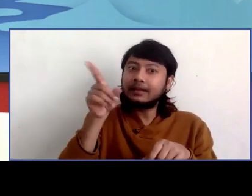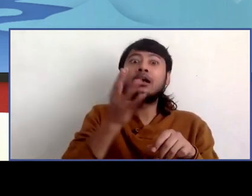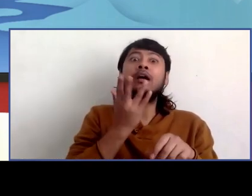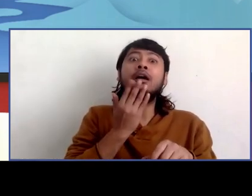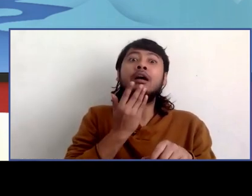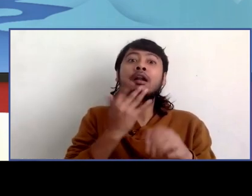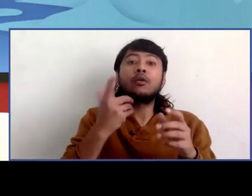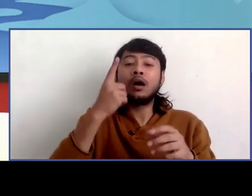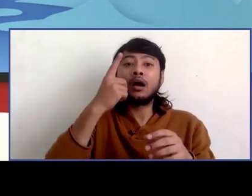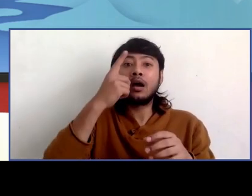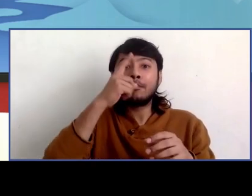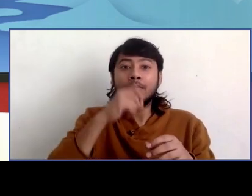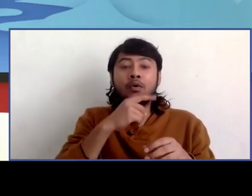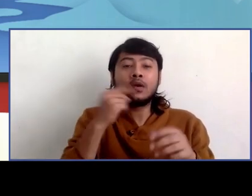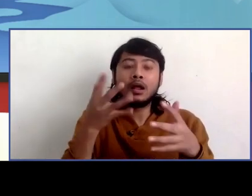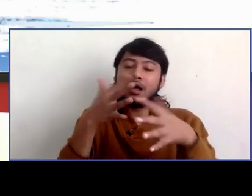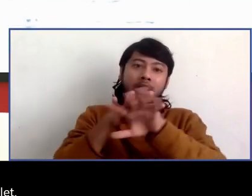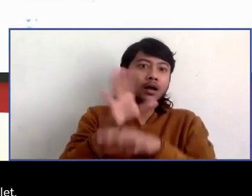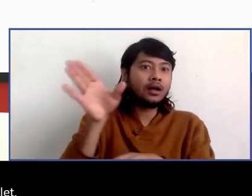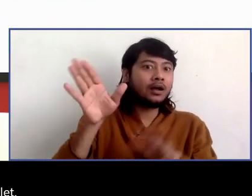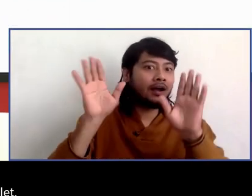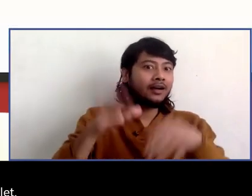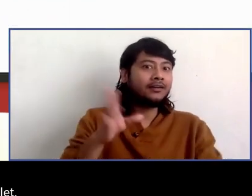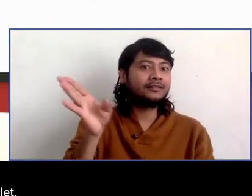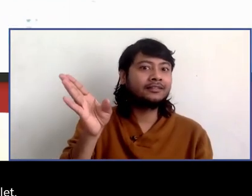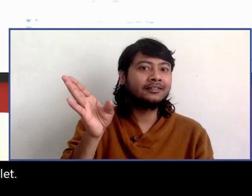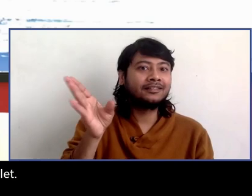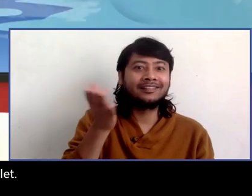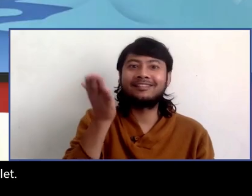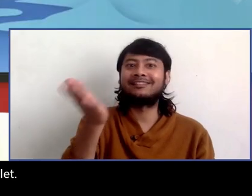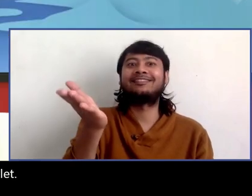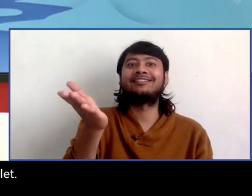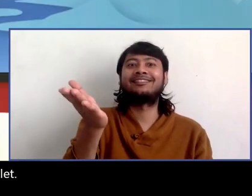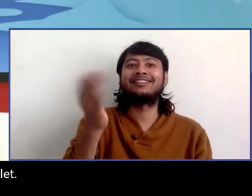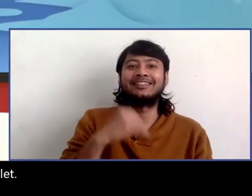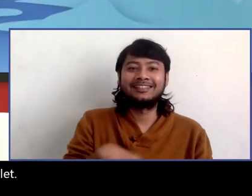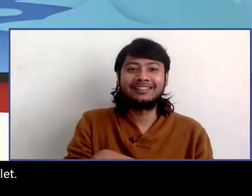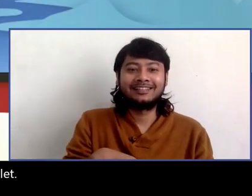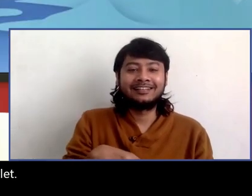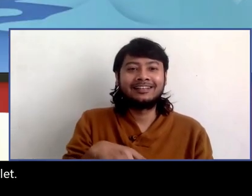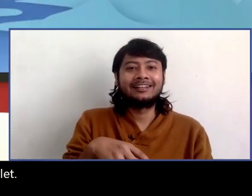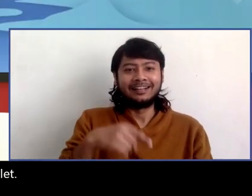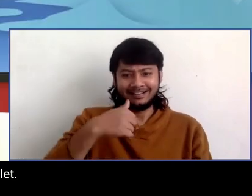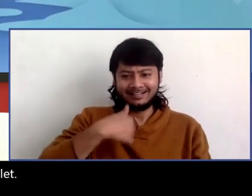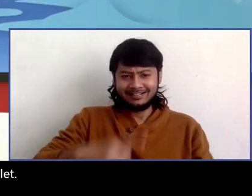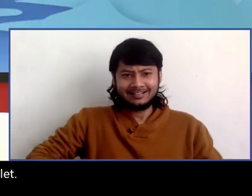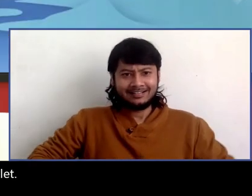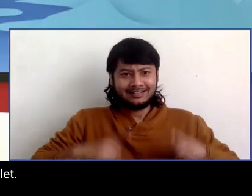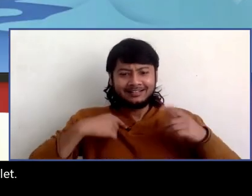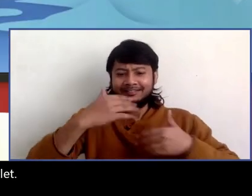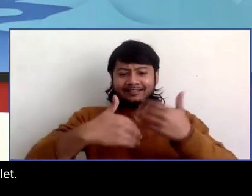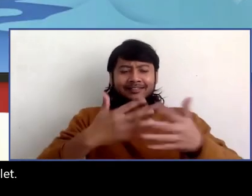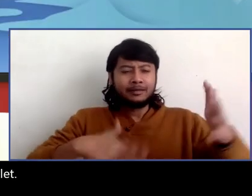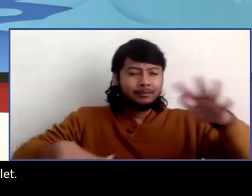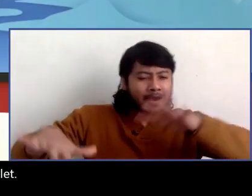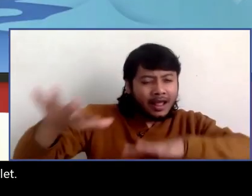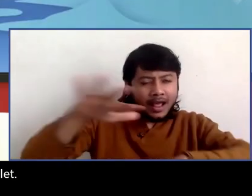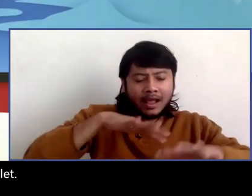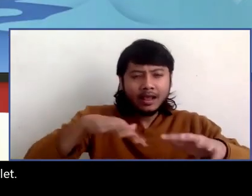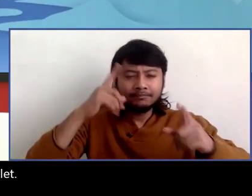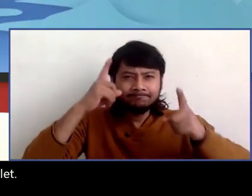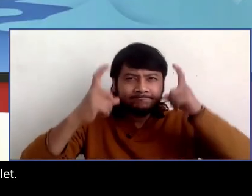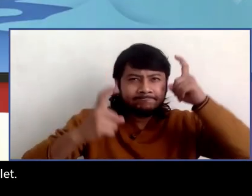in it. And when we think of planning, creativity, and strategy, and thinking what's going to